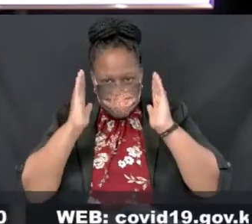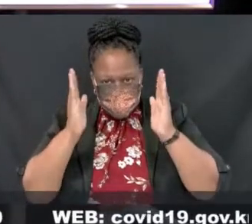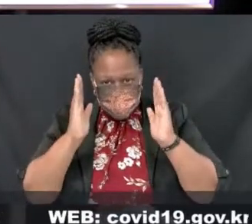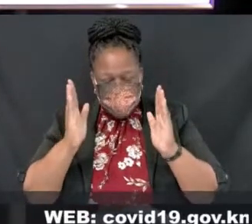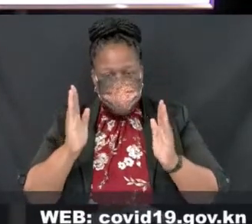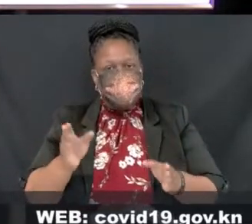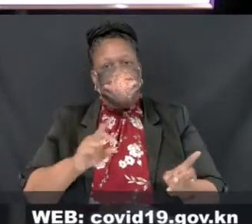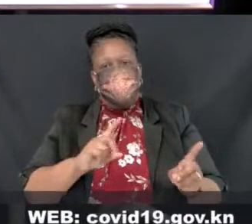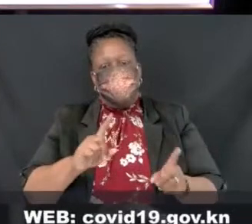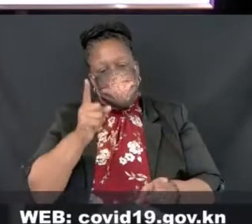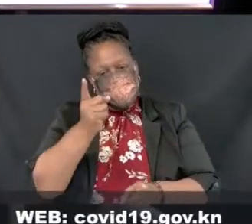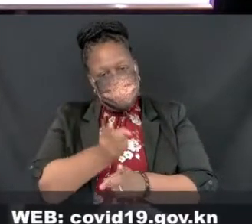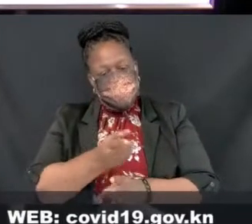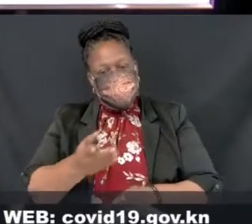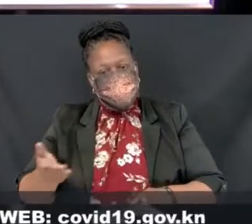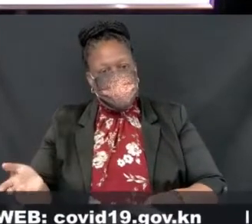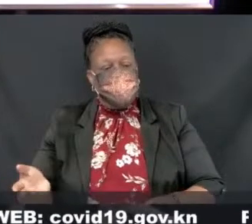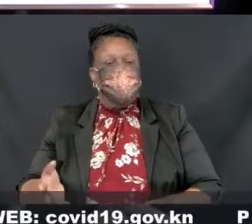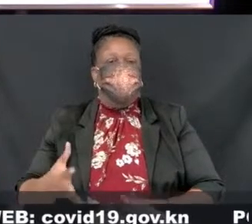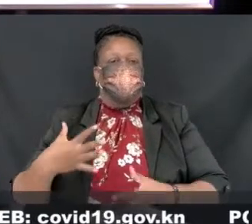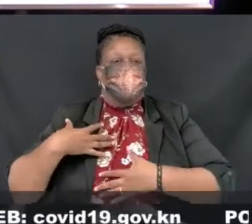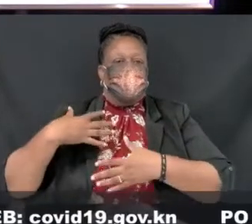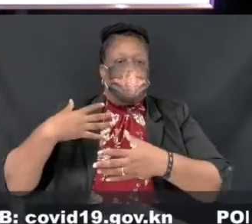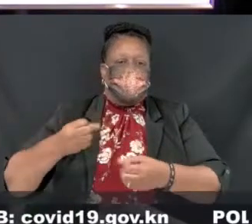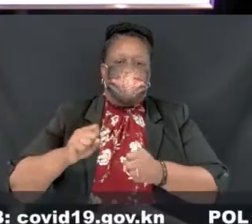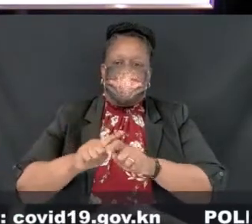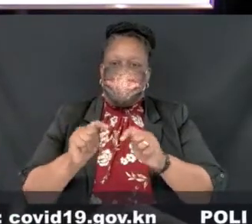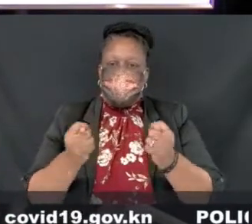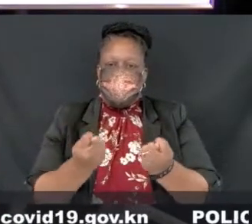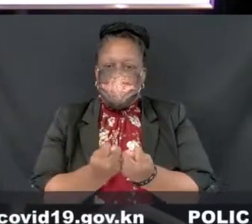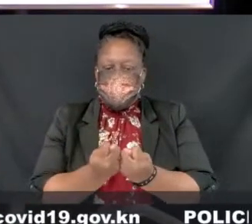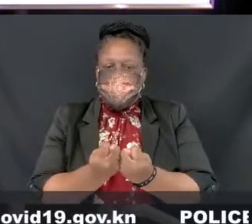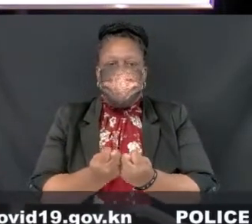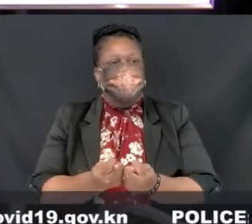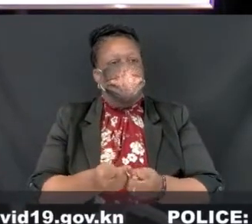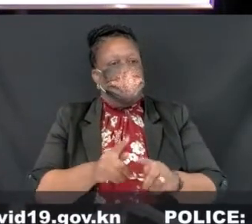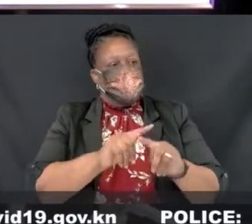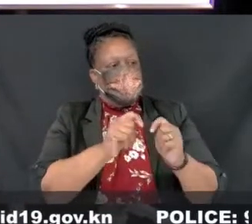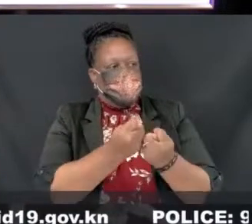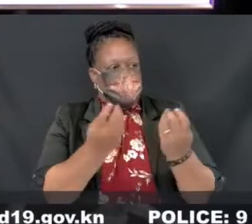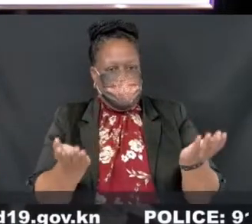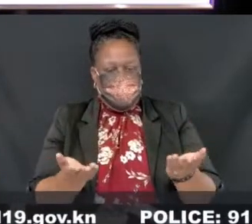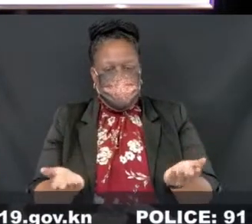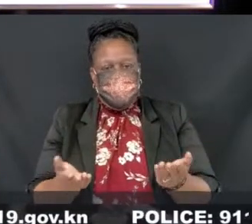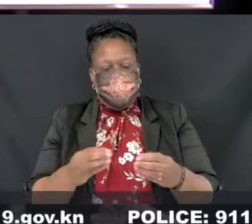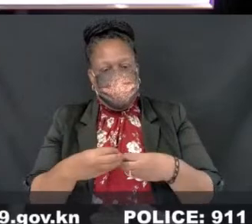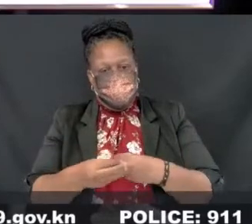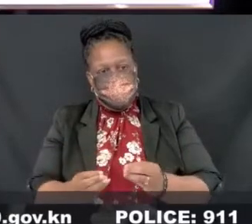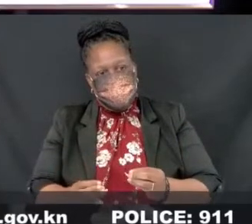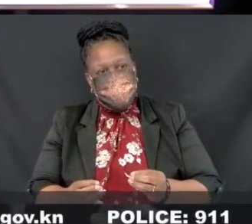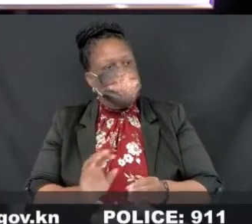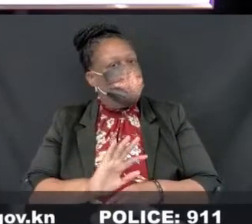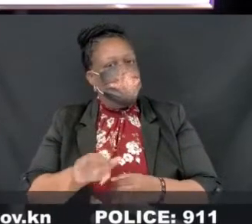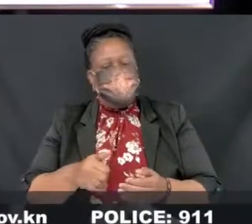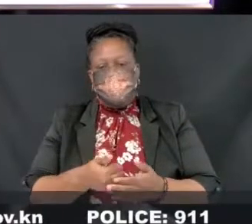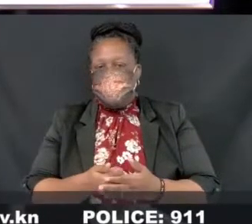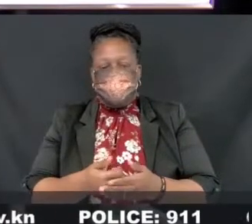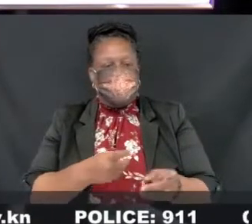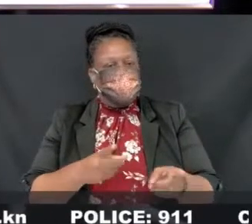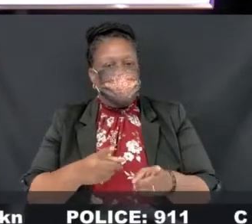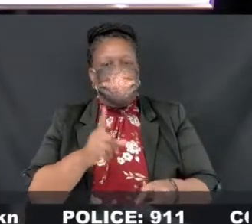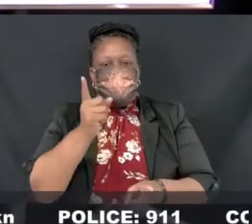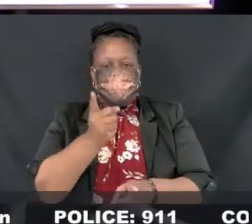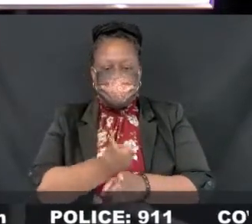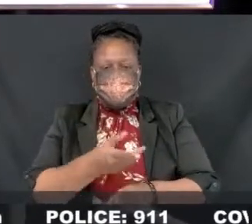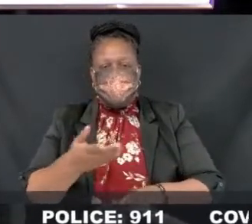force, the health team, and all of us, we played our part. So we are to be